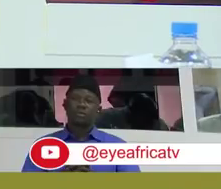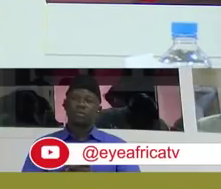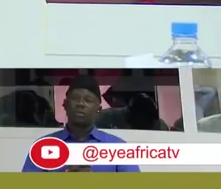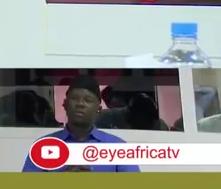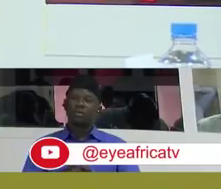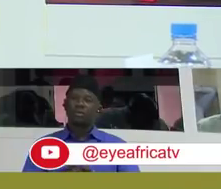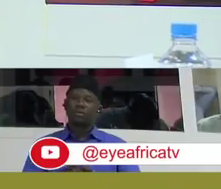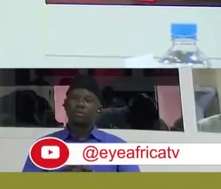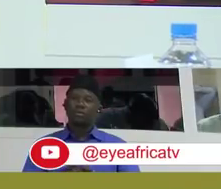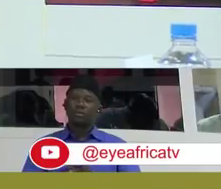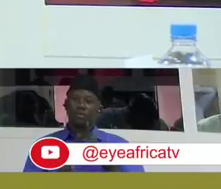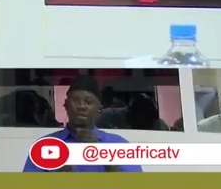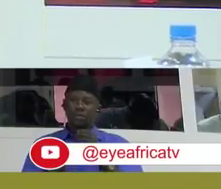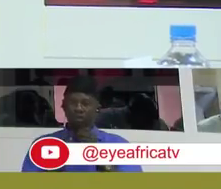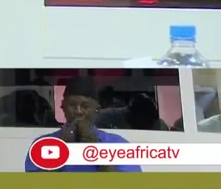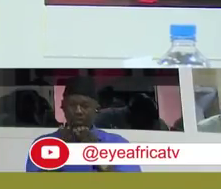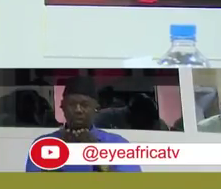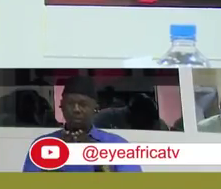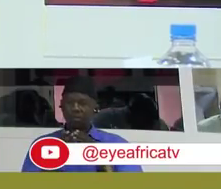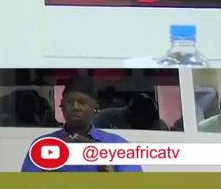the release in no way